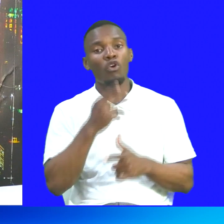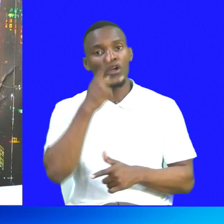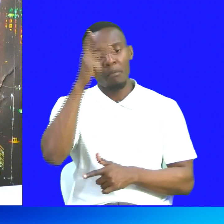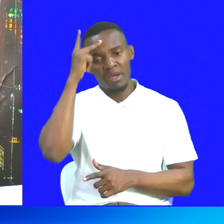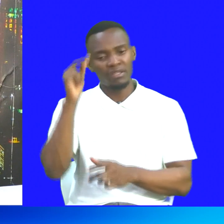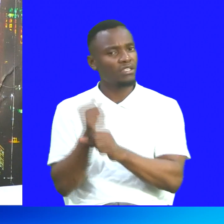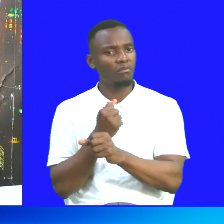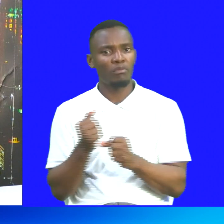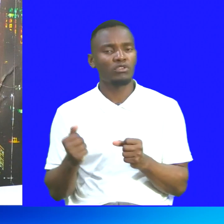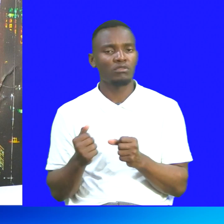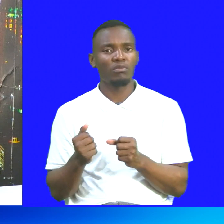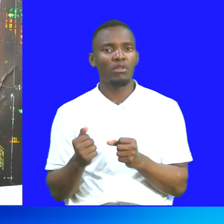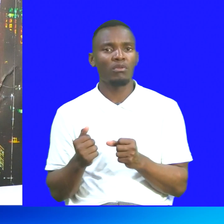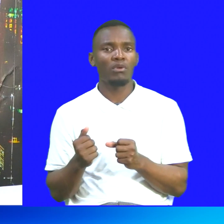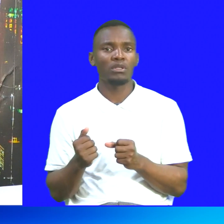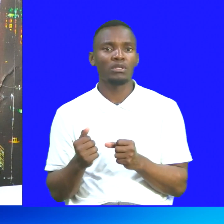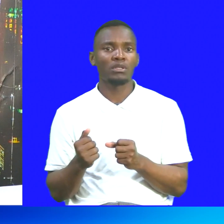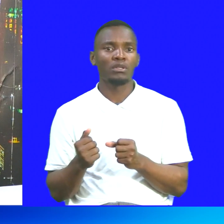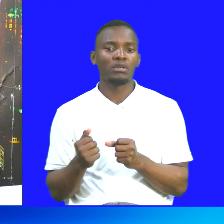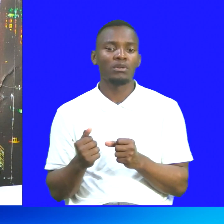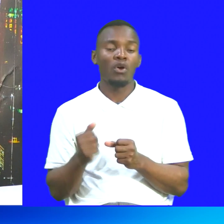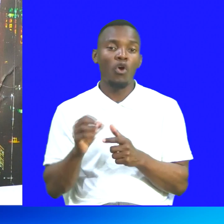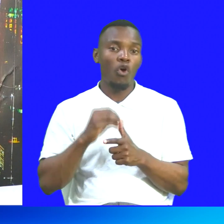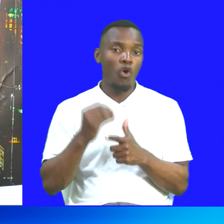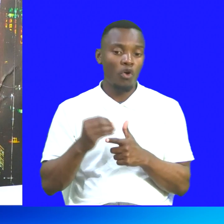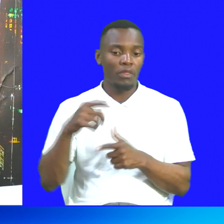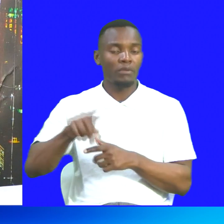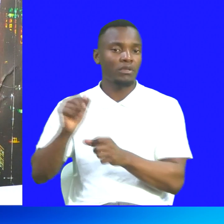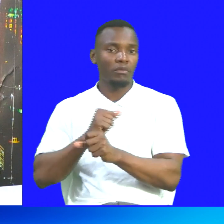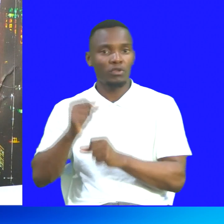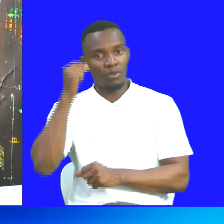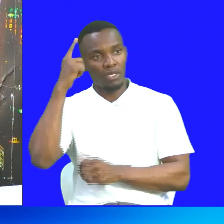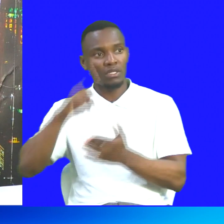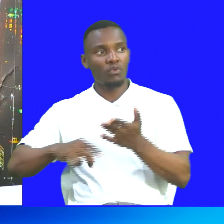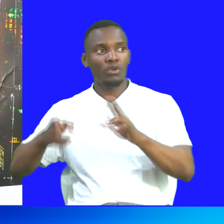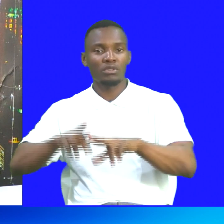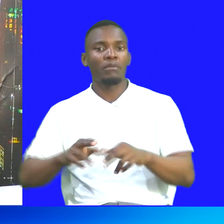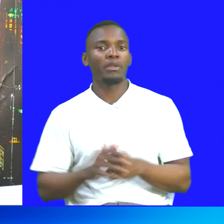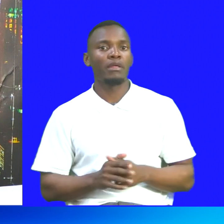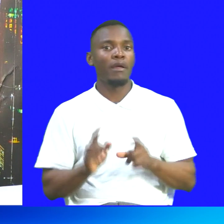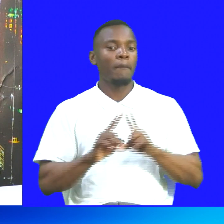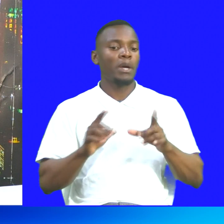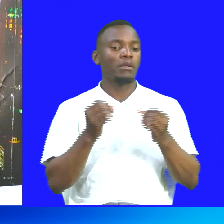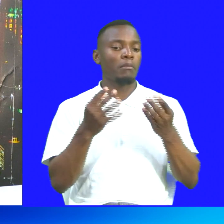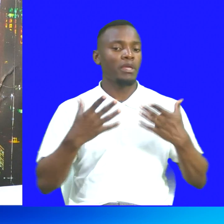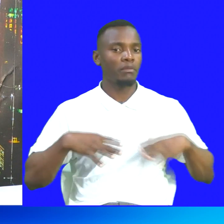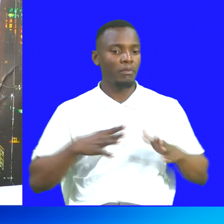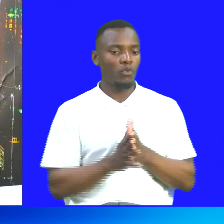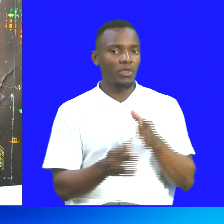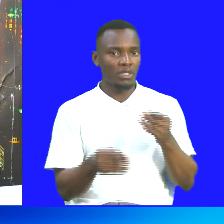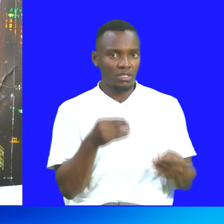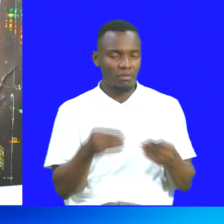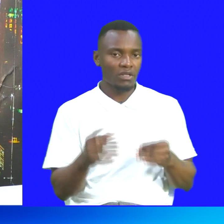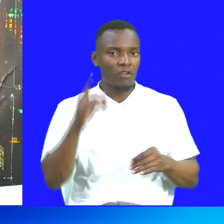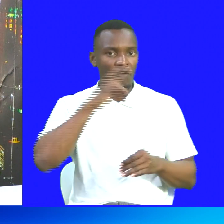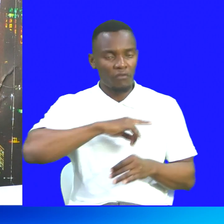comprehend what was being taught. However, many people with disabilities complete their